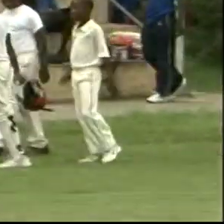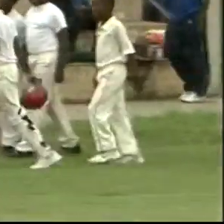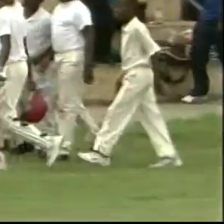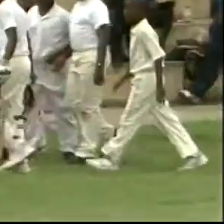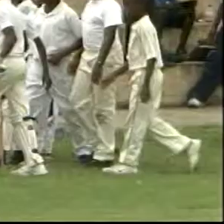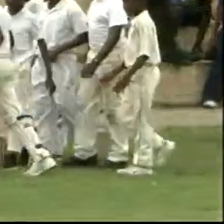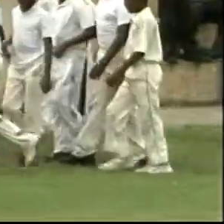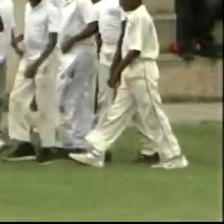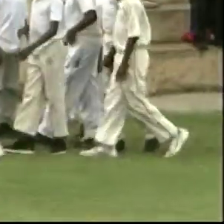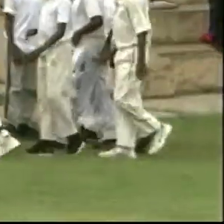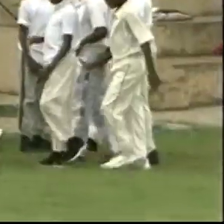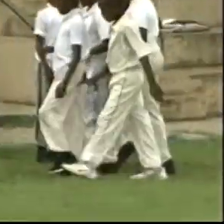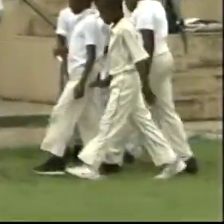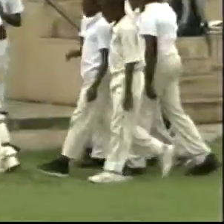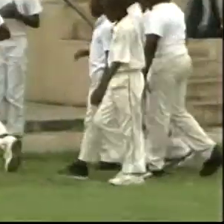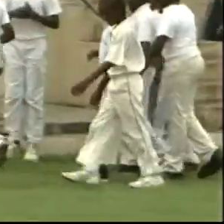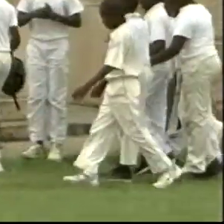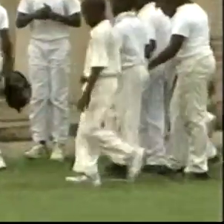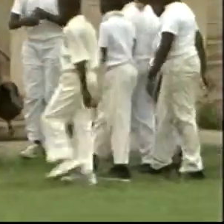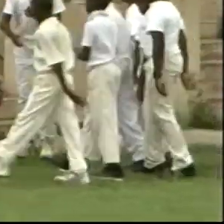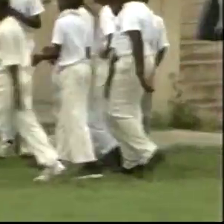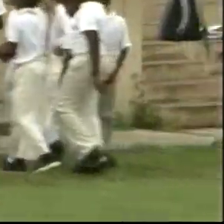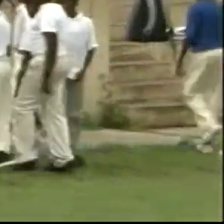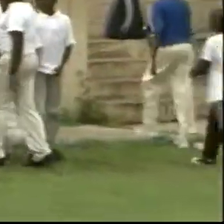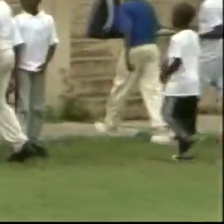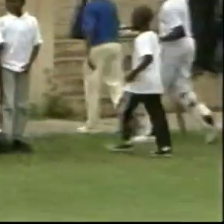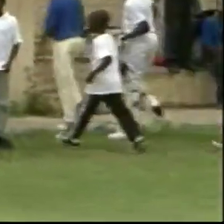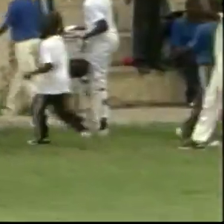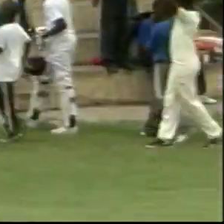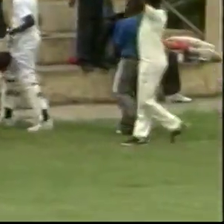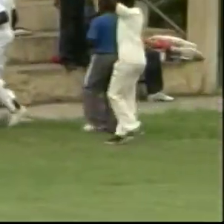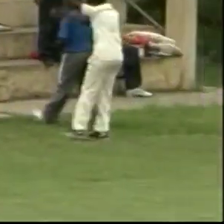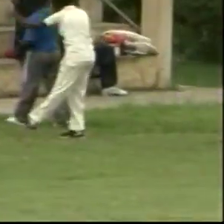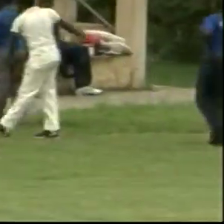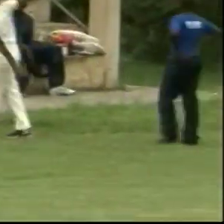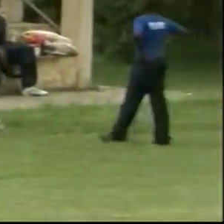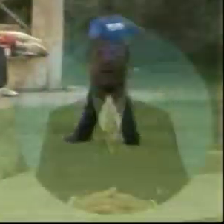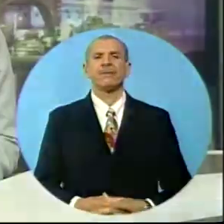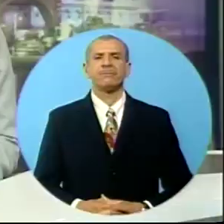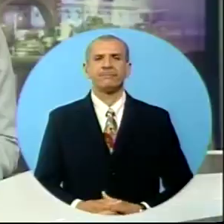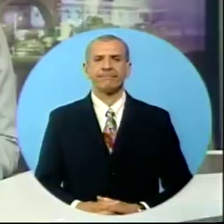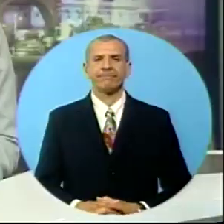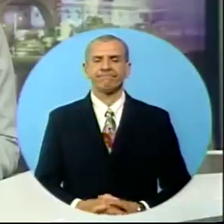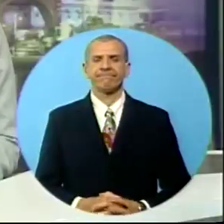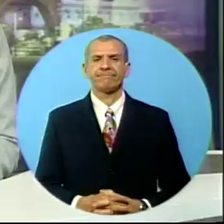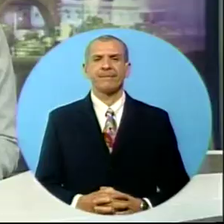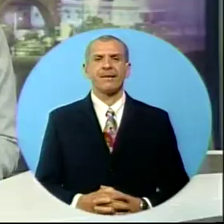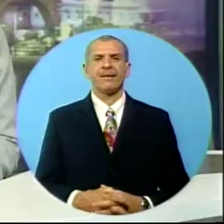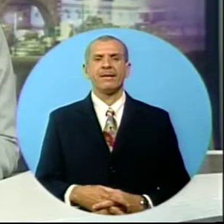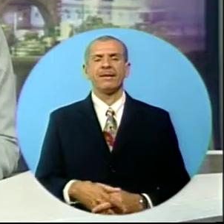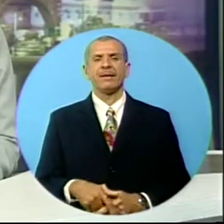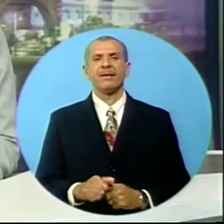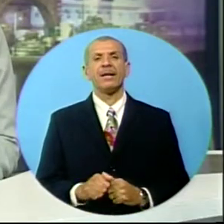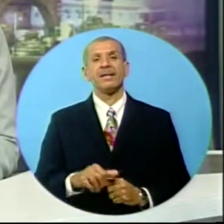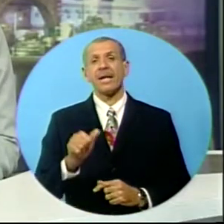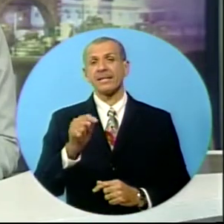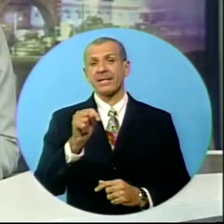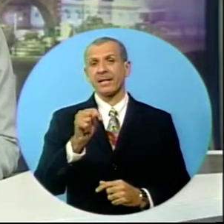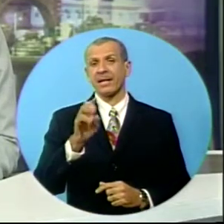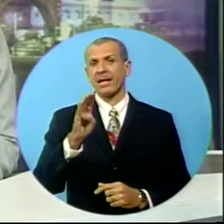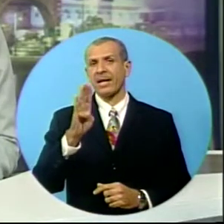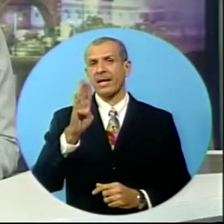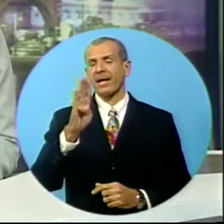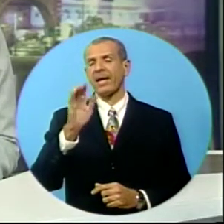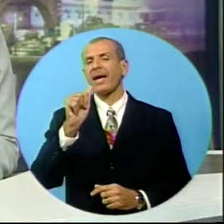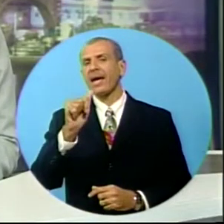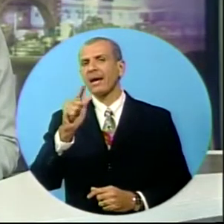fours and nine big sixes Anne-Marie Burke CBC Sports thanks Anne-Marie St. Albans in